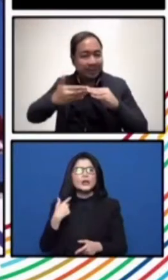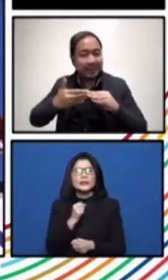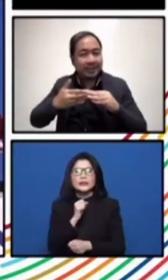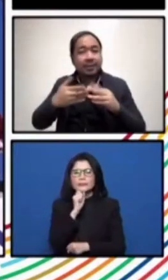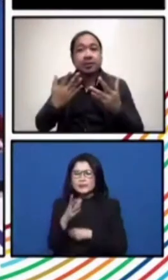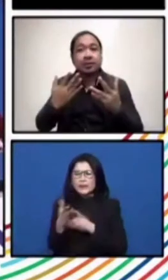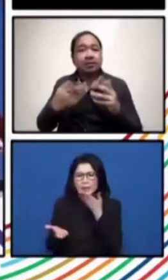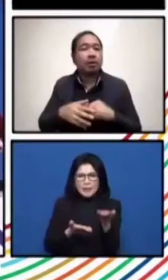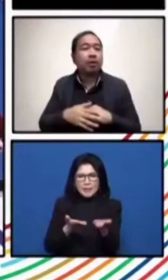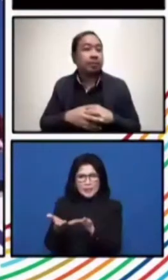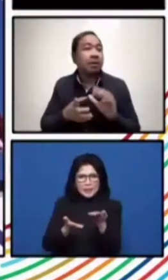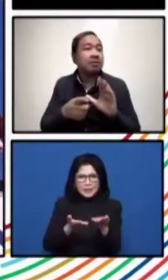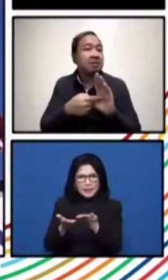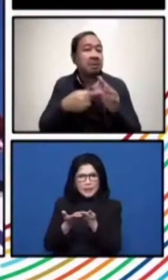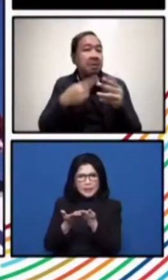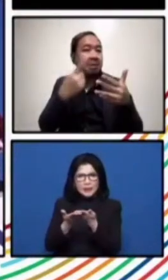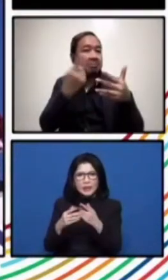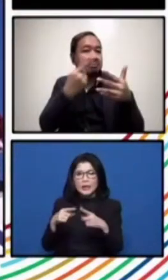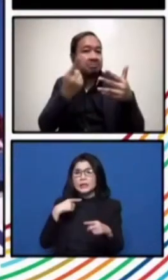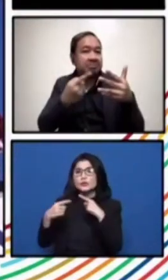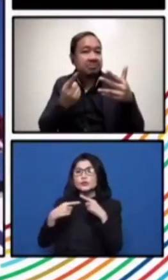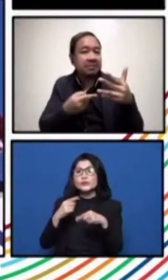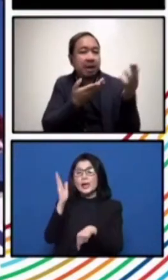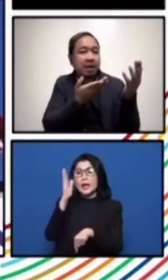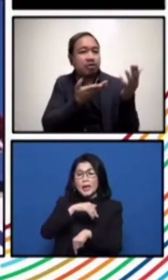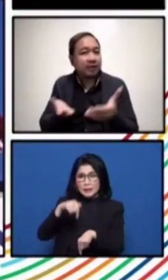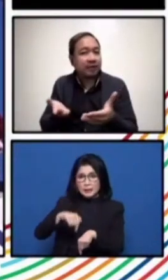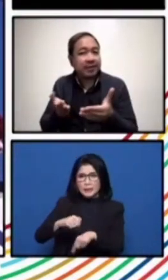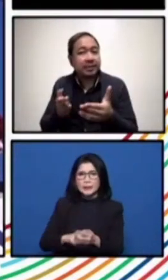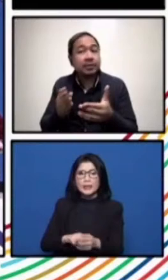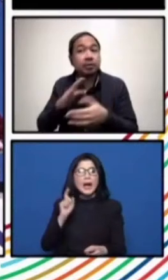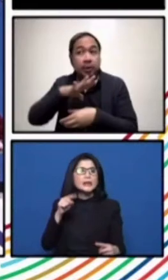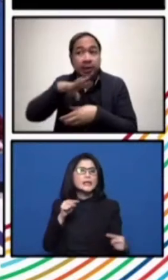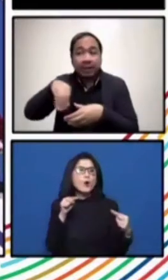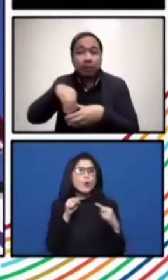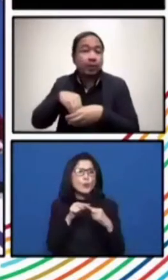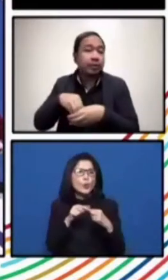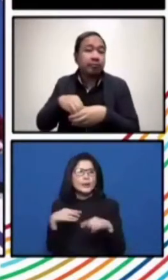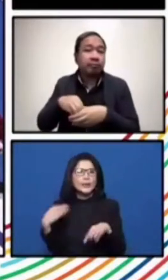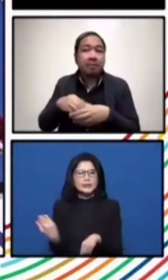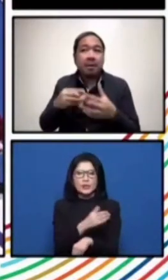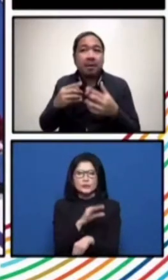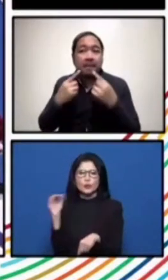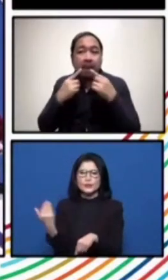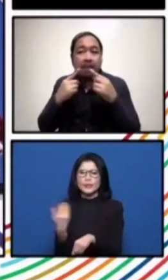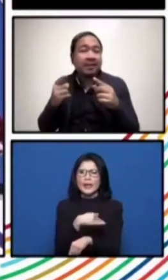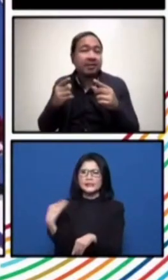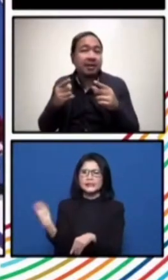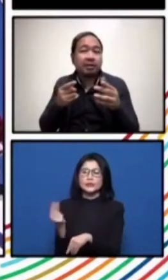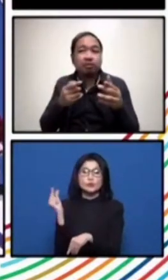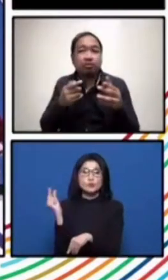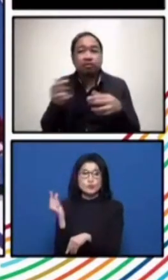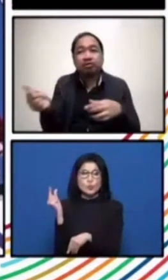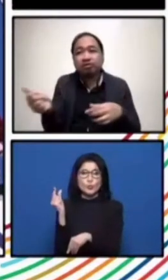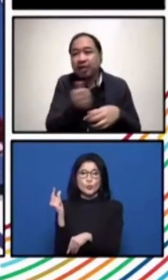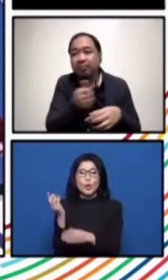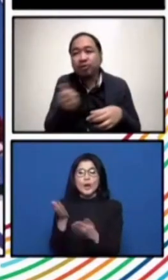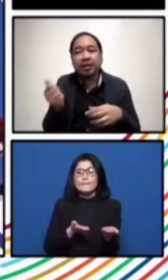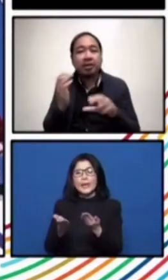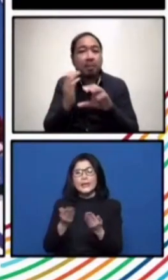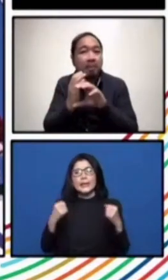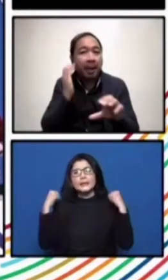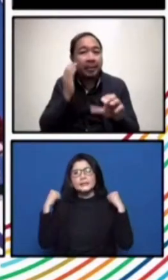been discussing uh today let's relate also to public transportations Health Services Education Services